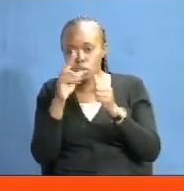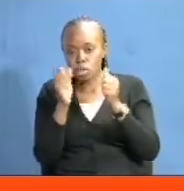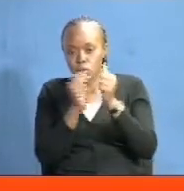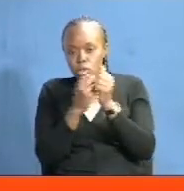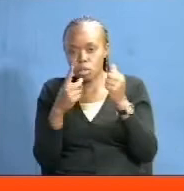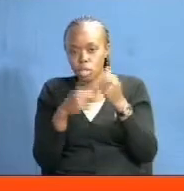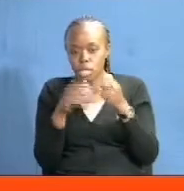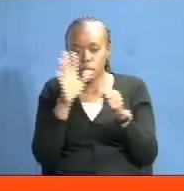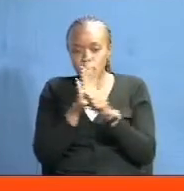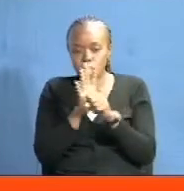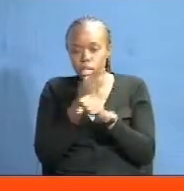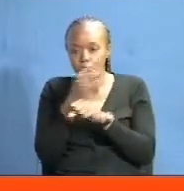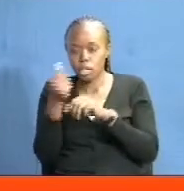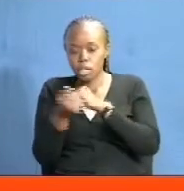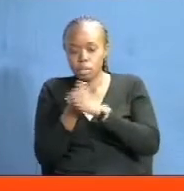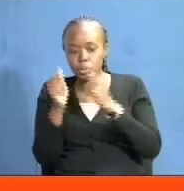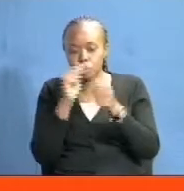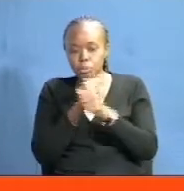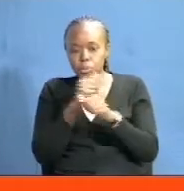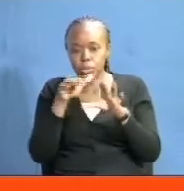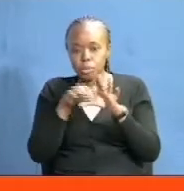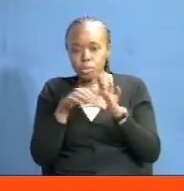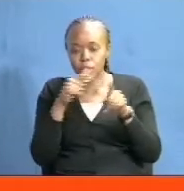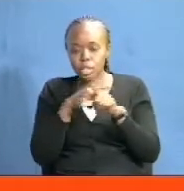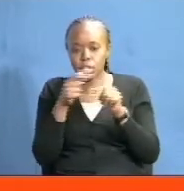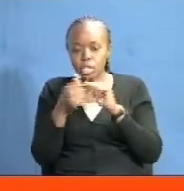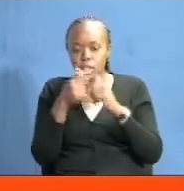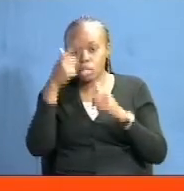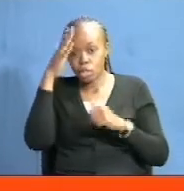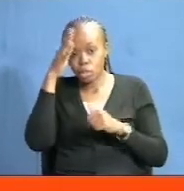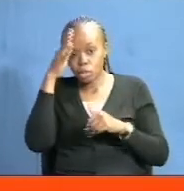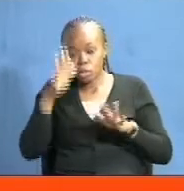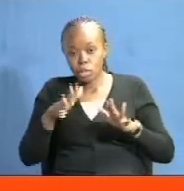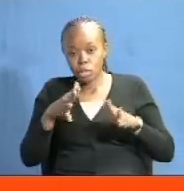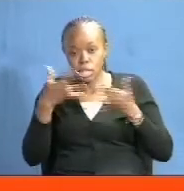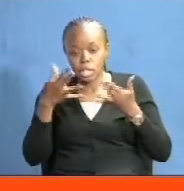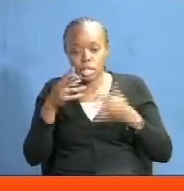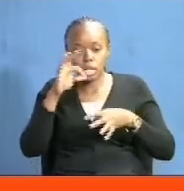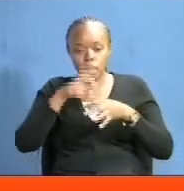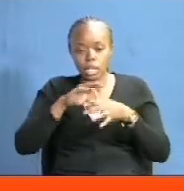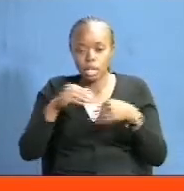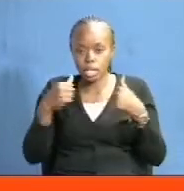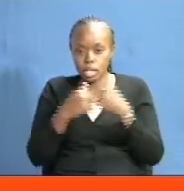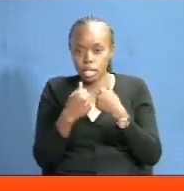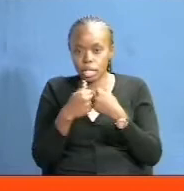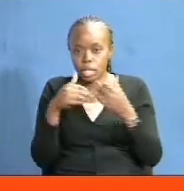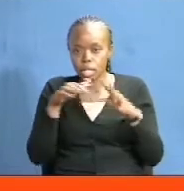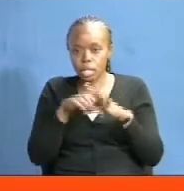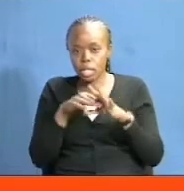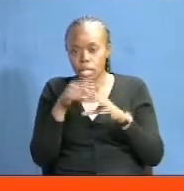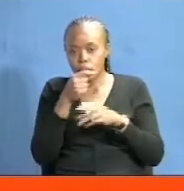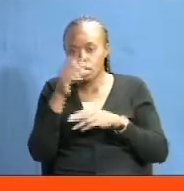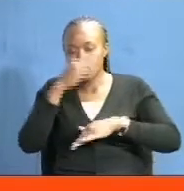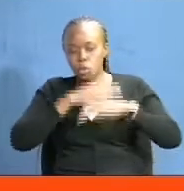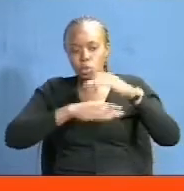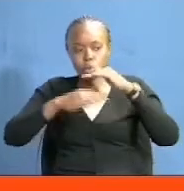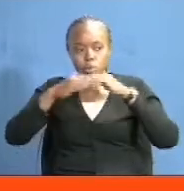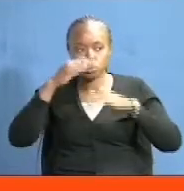brought a lot of changes in the student leadership and the structure, and how elections are conducted in the